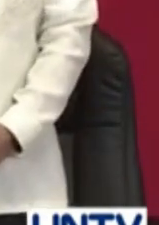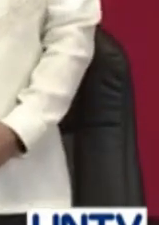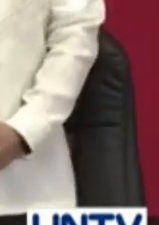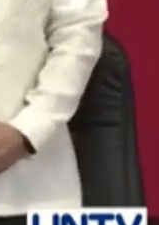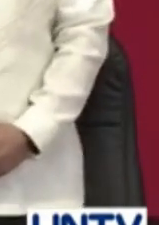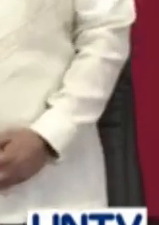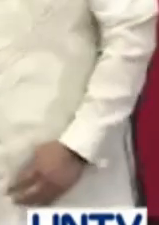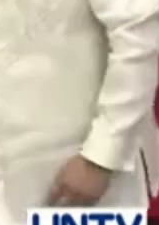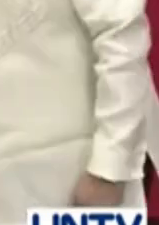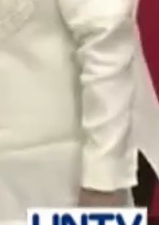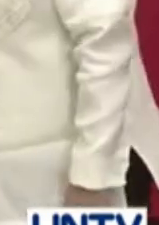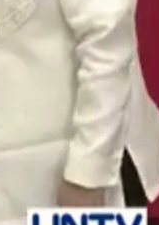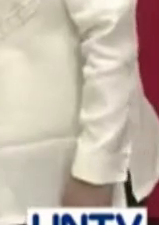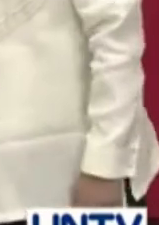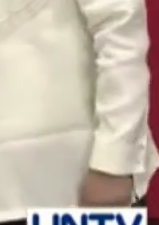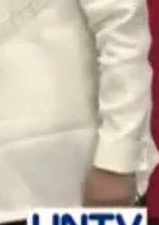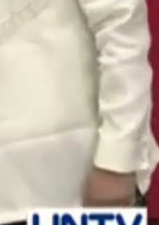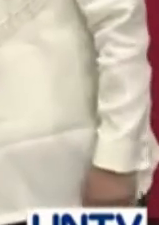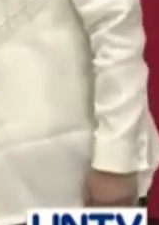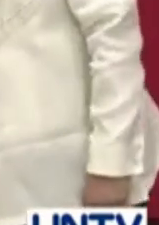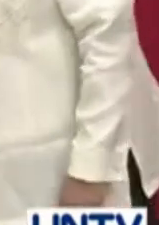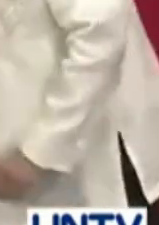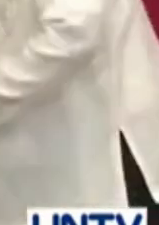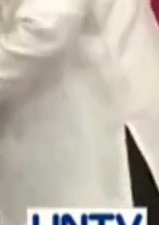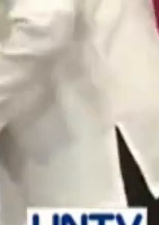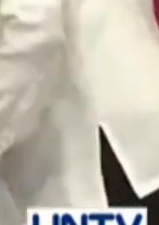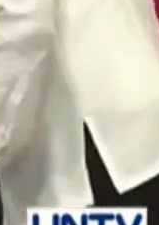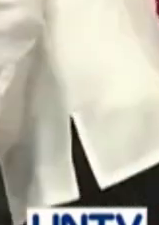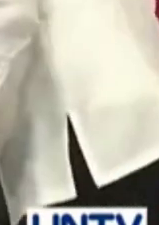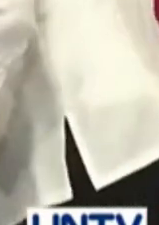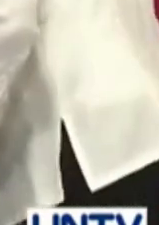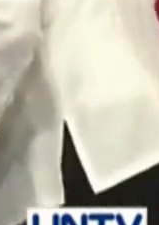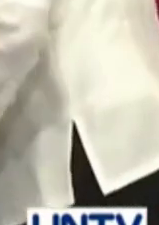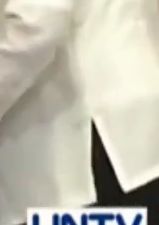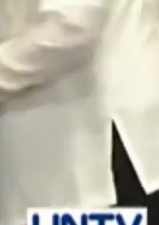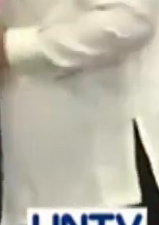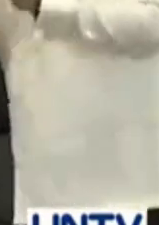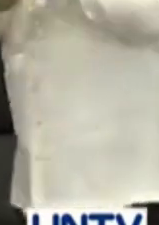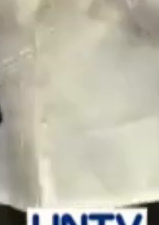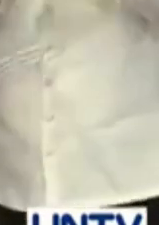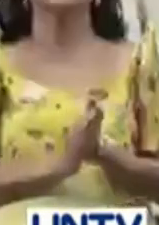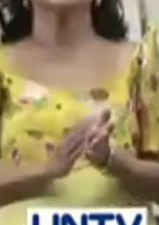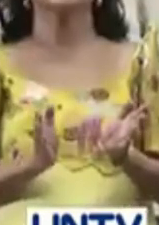Marcos Jr., President of the Republic of the Philippines.